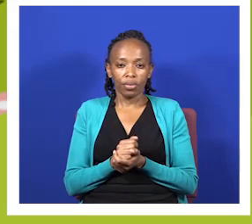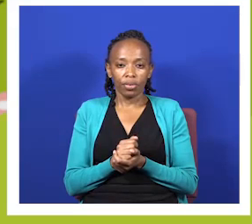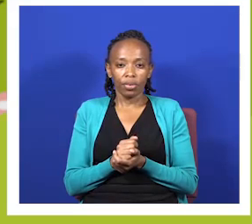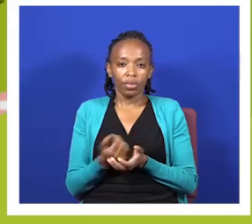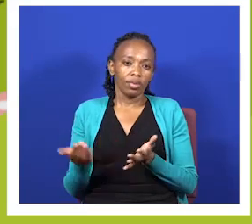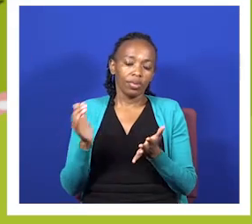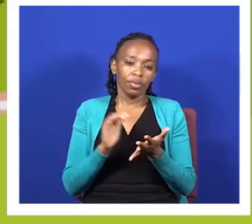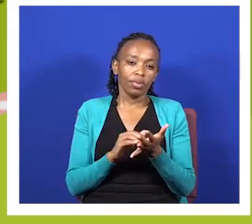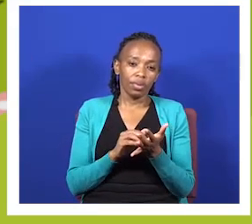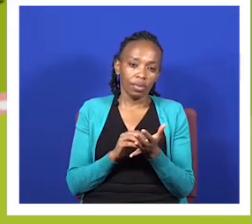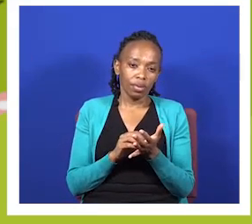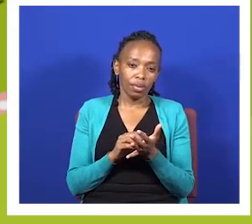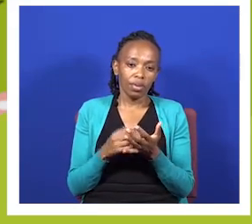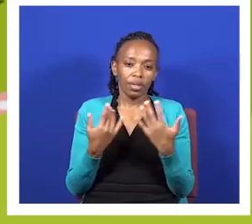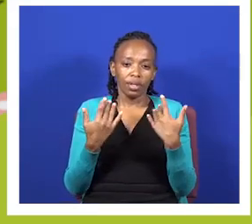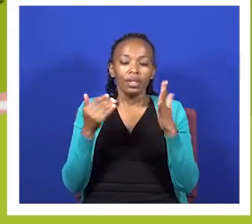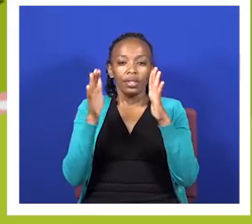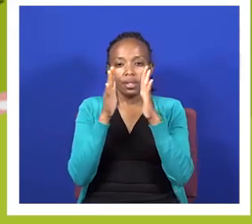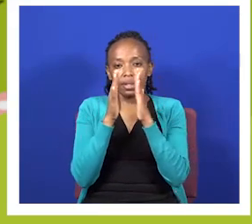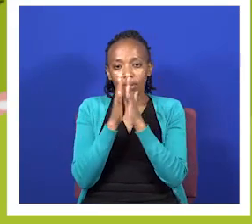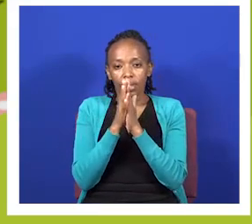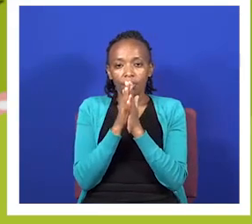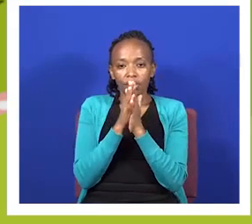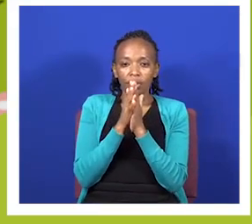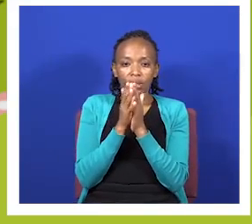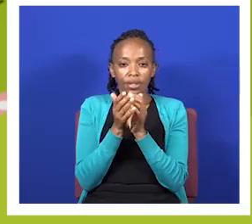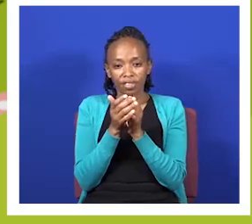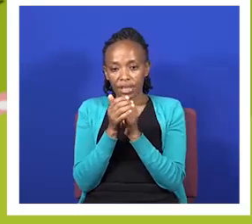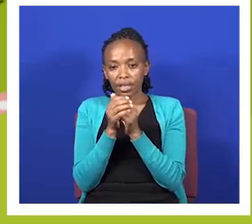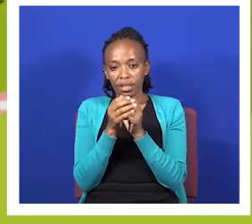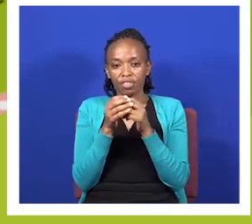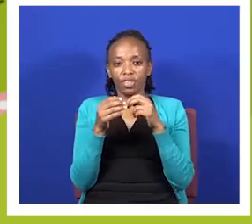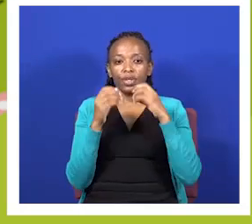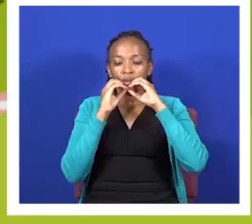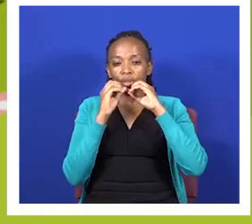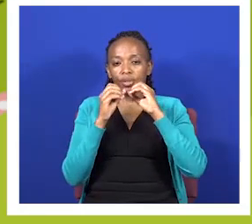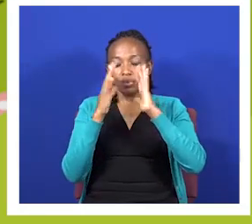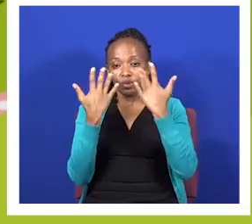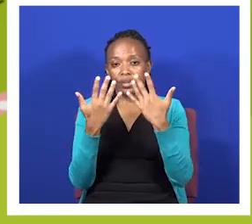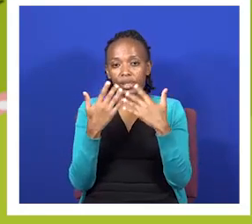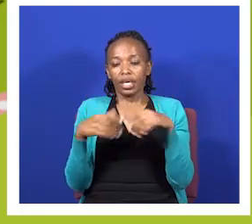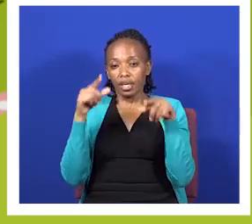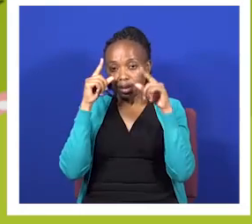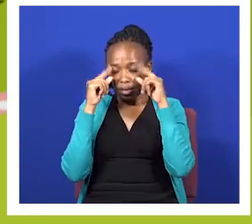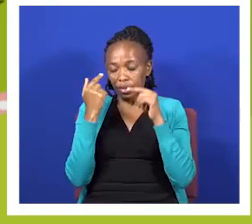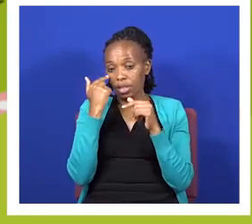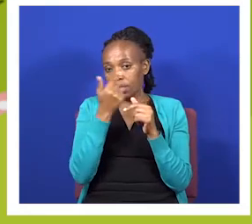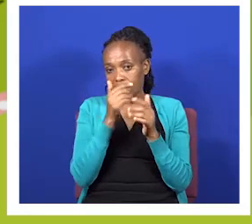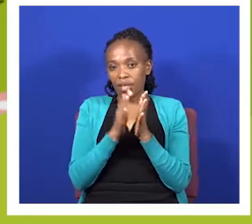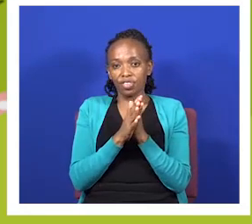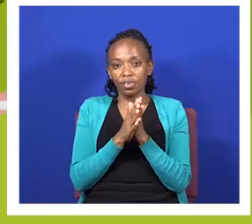Once again, put your hands together like this, and close your